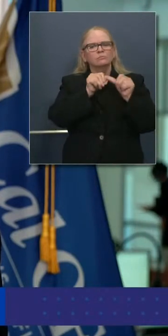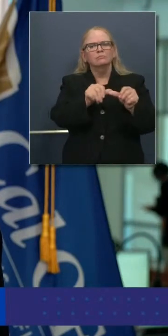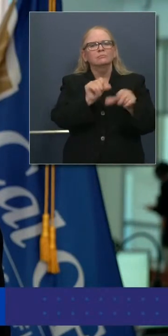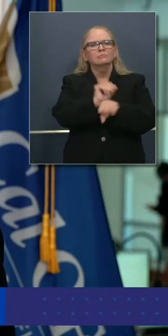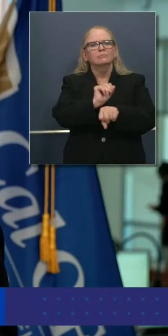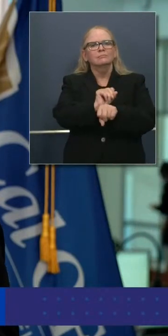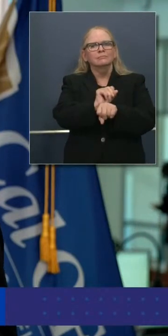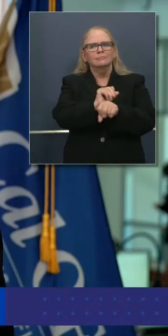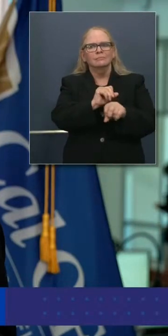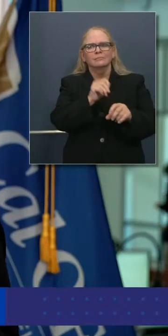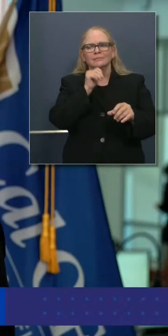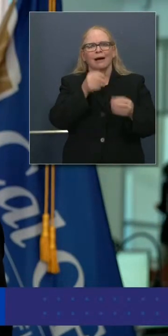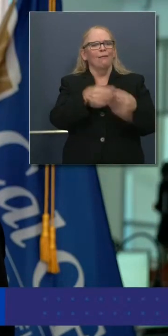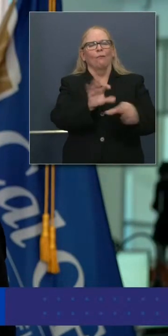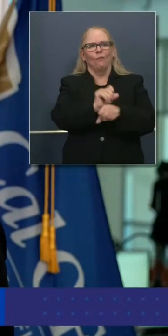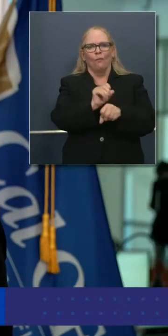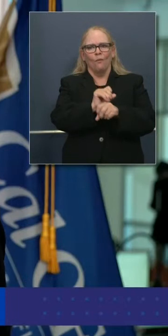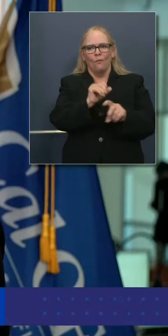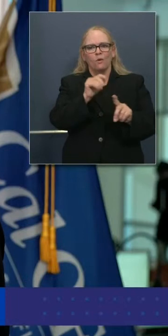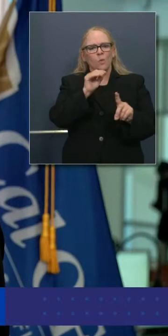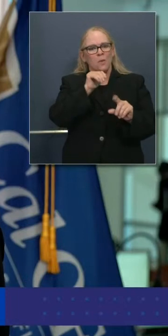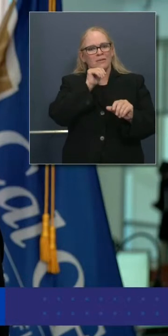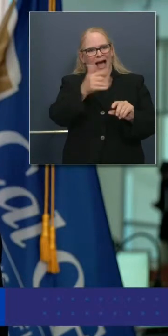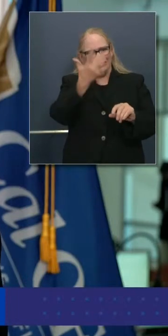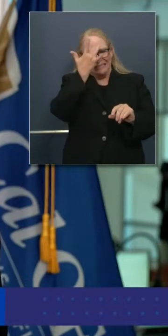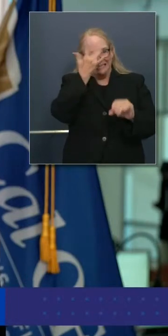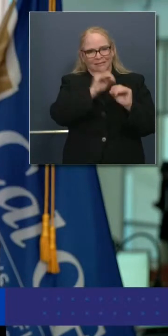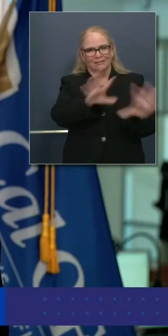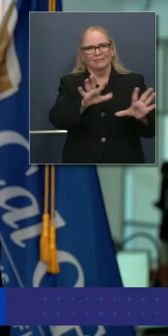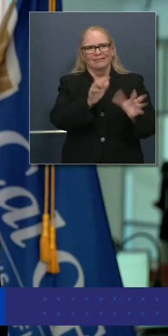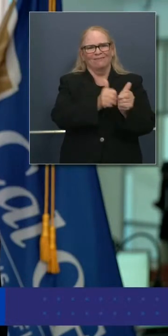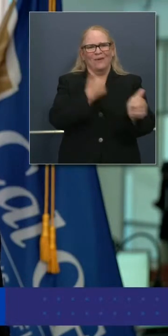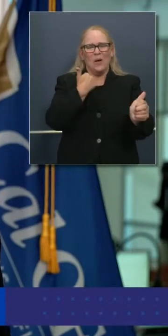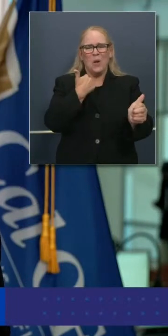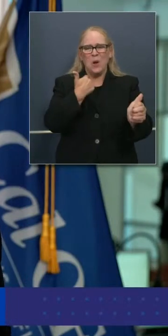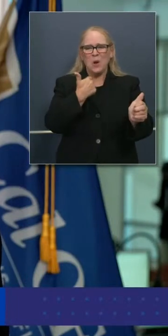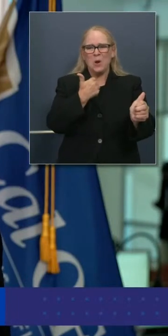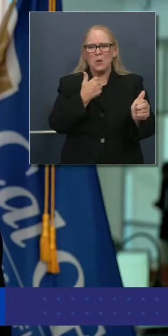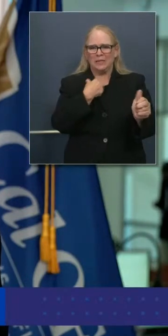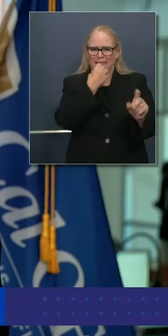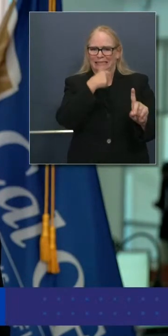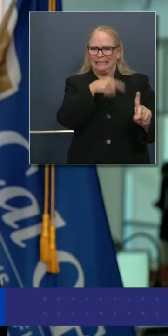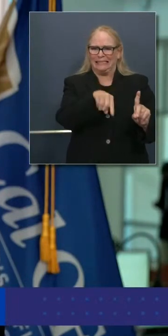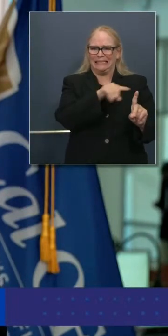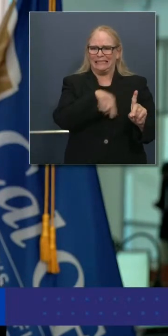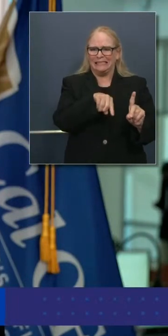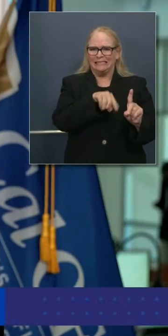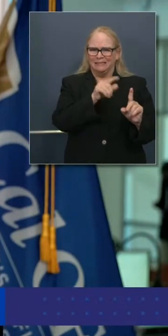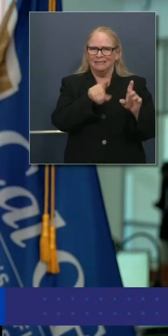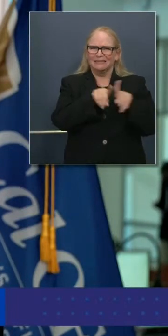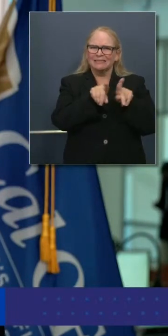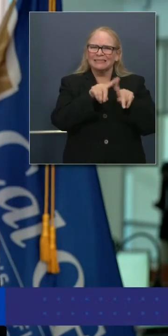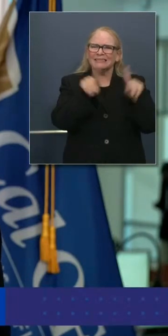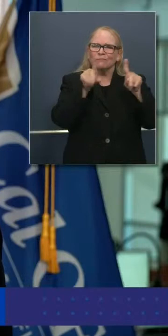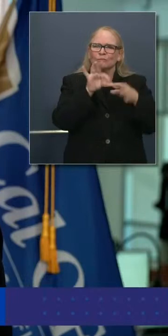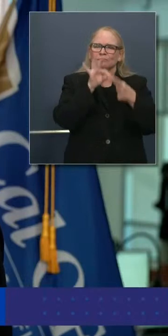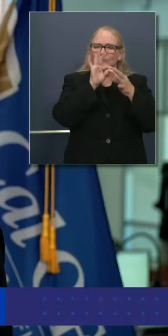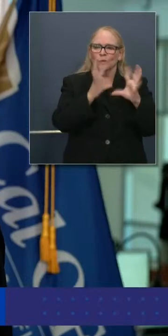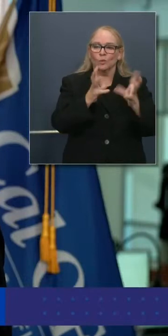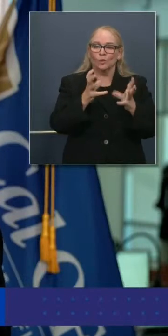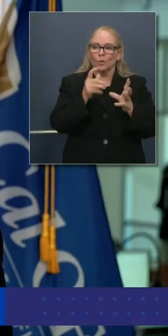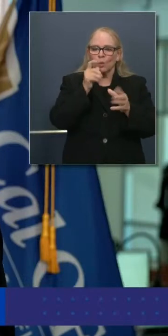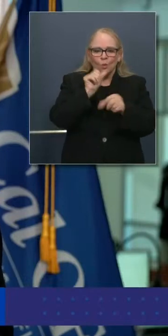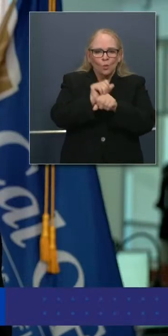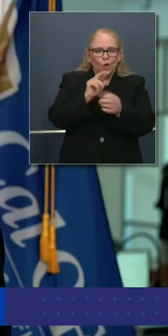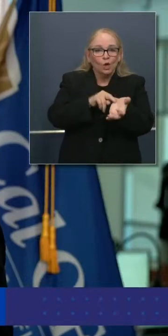concentrated working places where COVID-19 might spread rapidly among dozens, if not hundreds of people who are working side